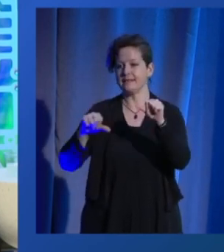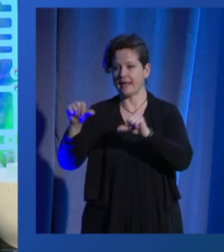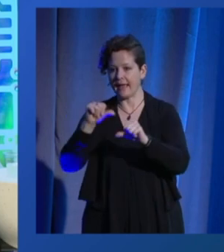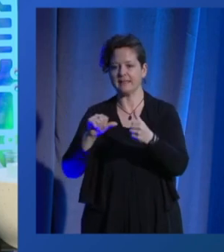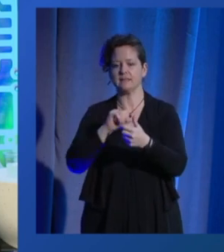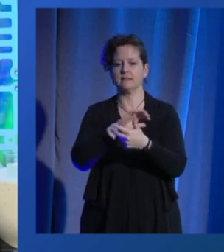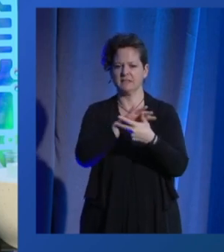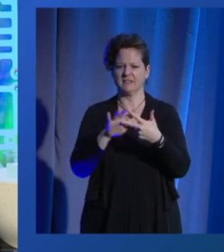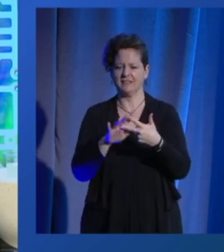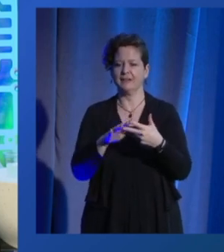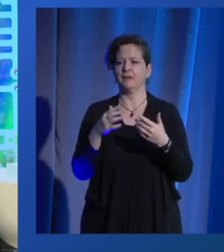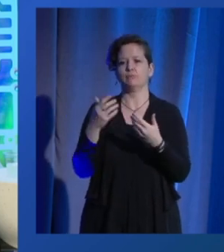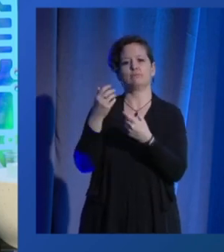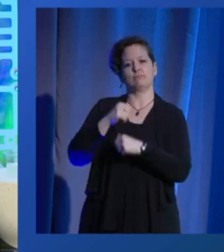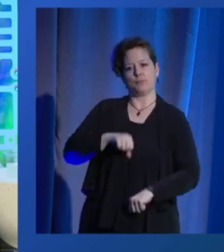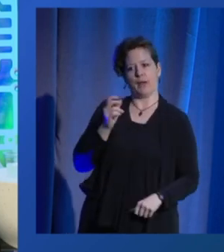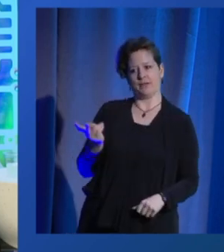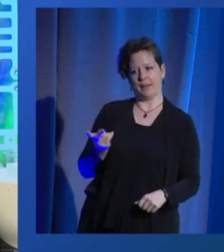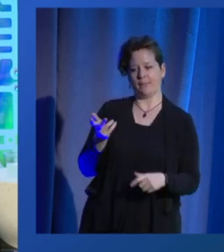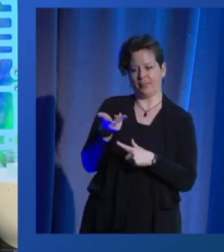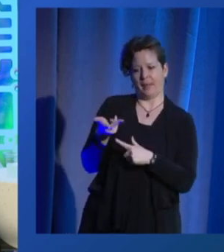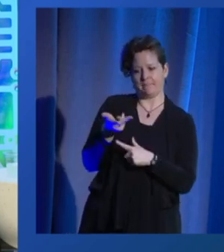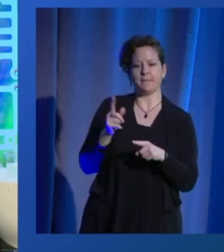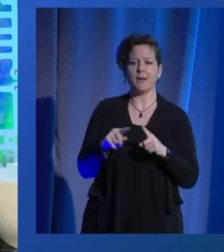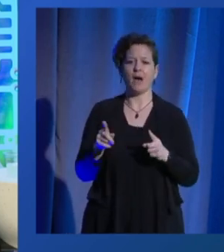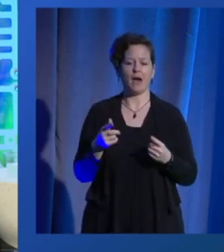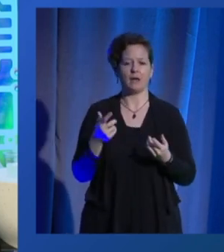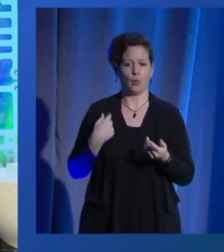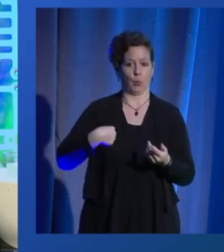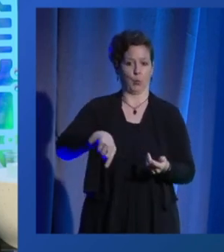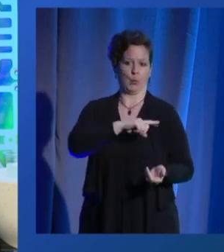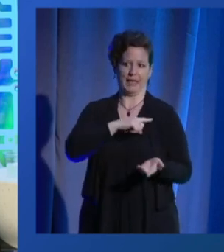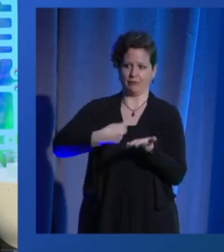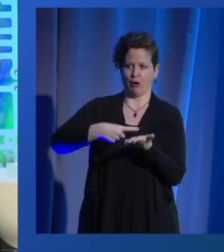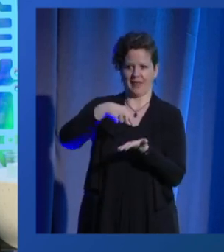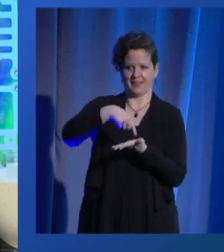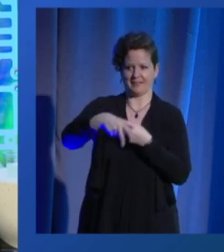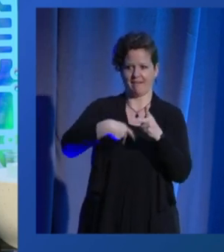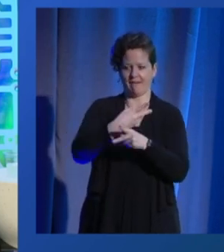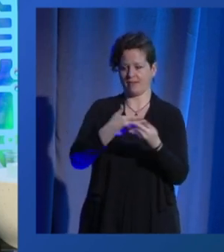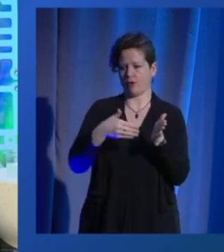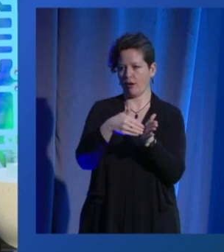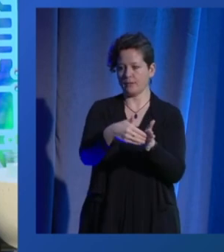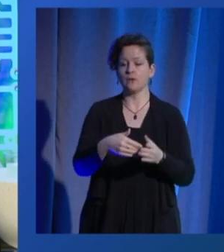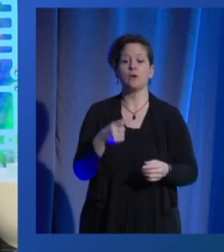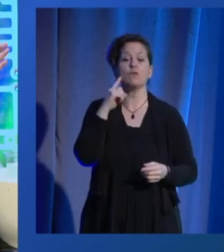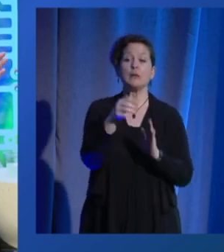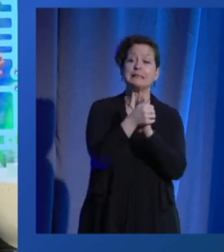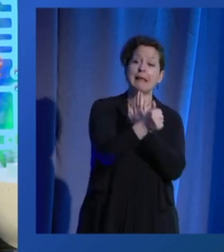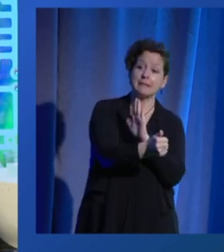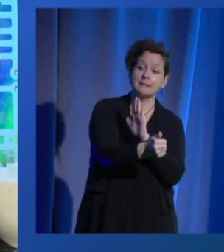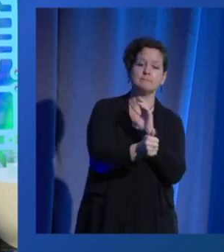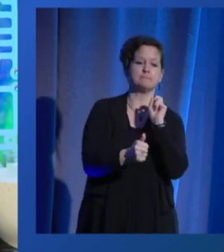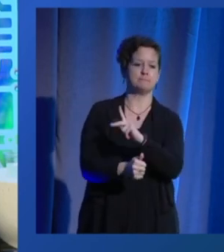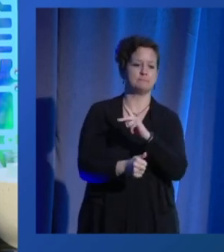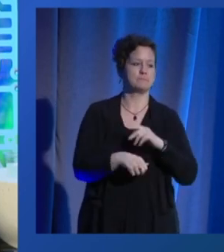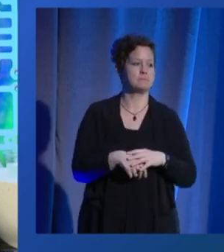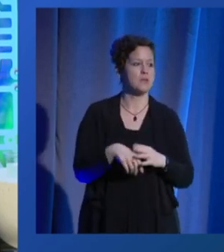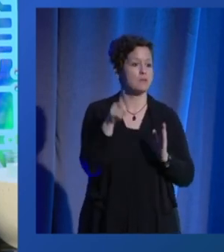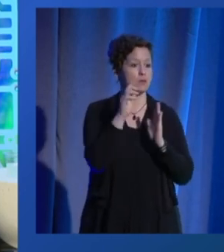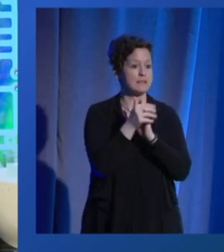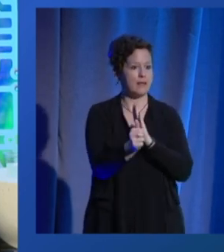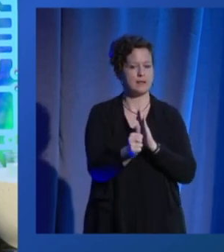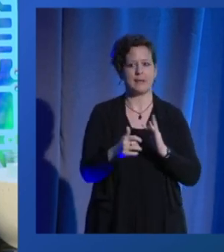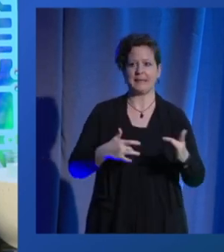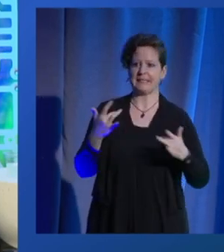very proud of them but we have these conversations all the time so with respect to skills first um yes I'm very excited about all of the classes that